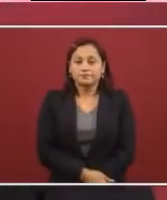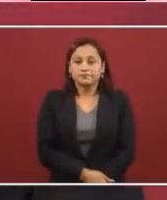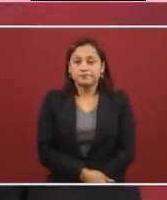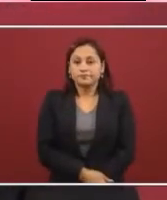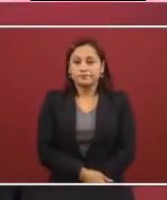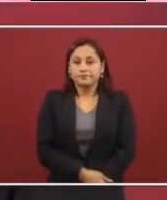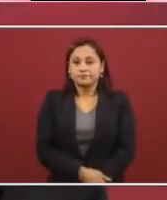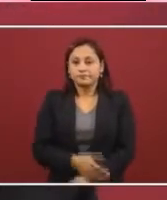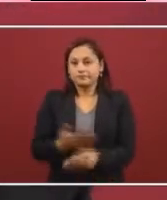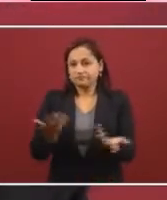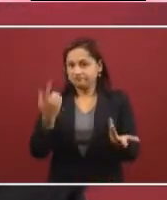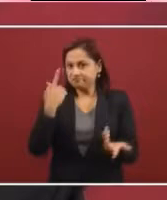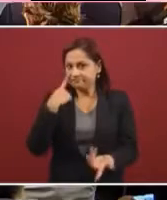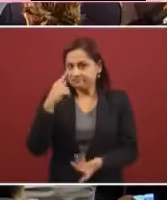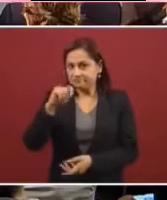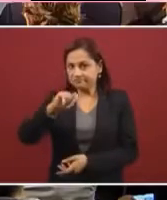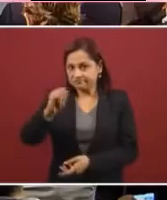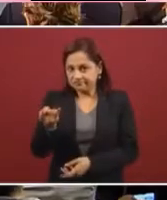And Tijuana